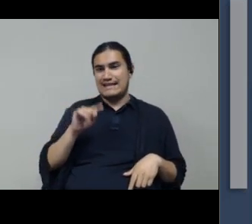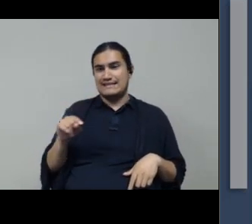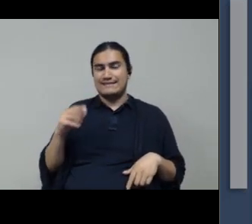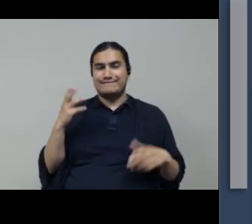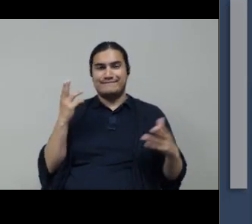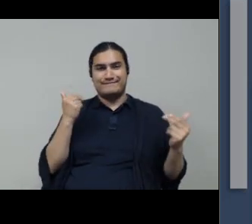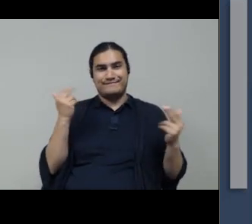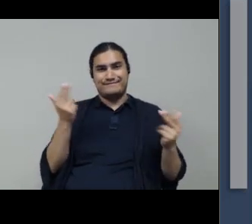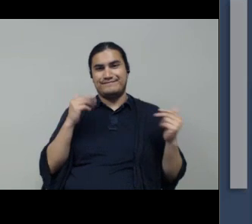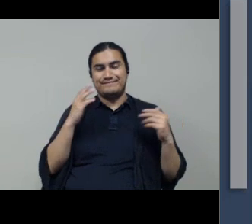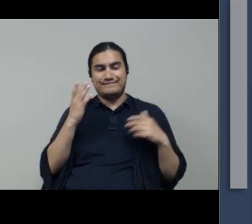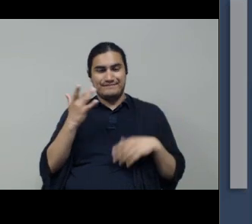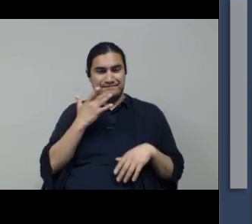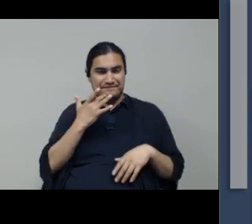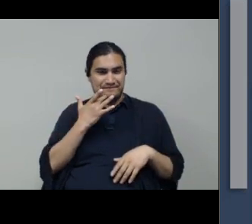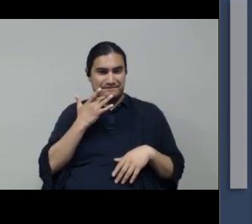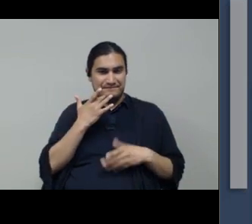All those in favor?